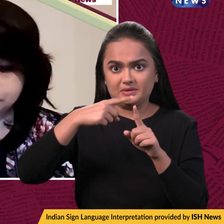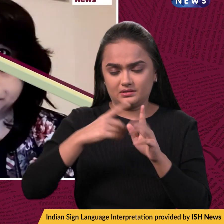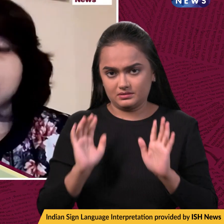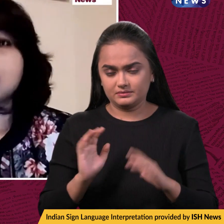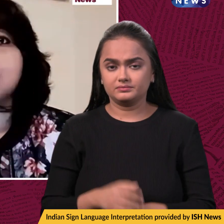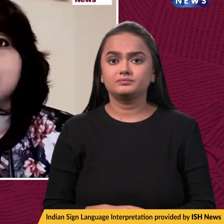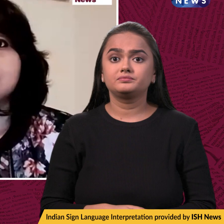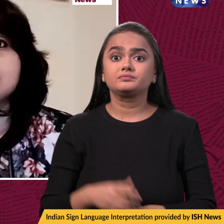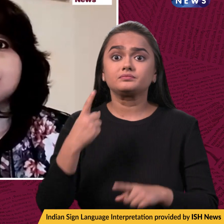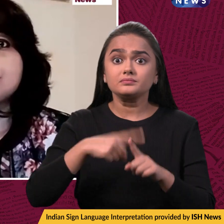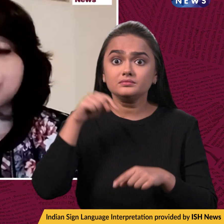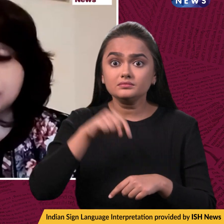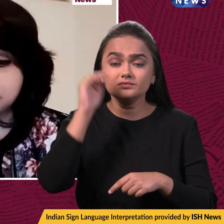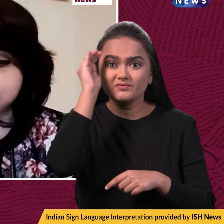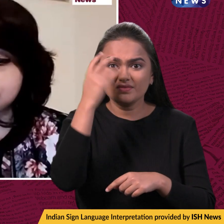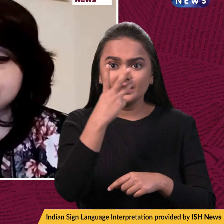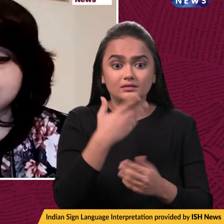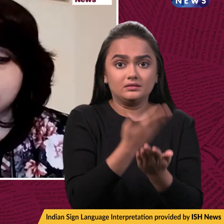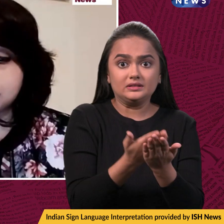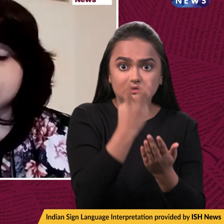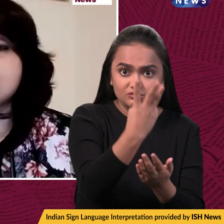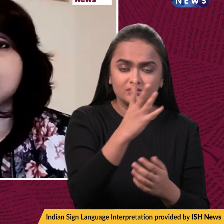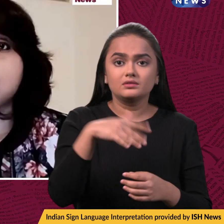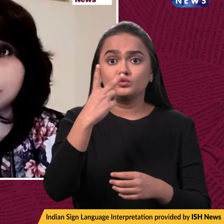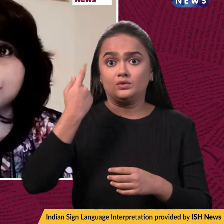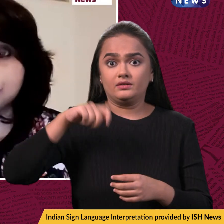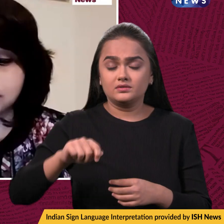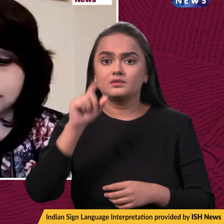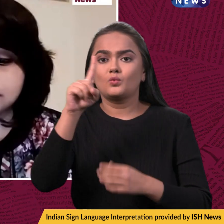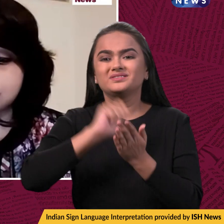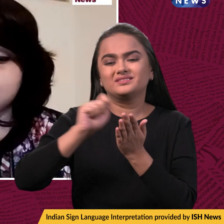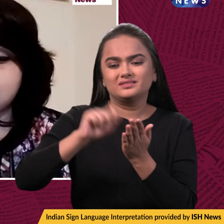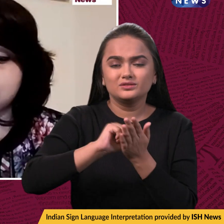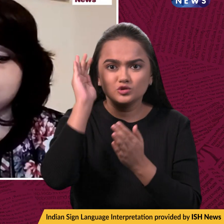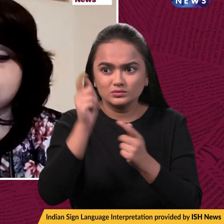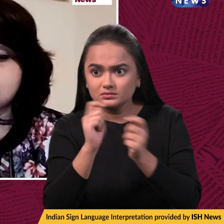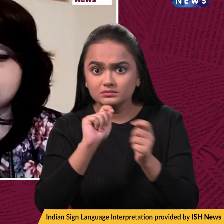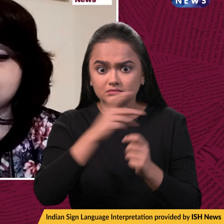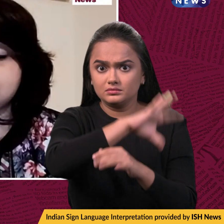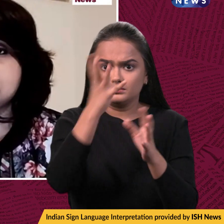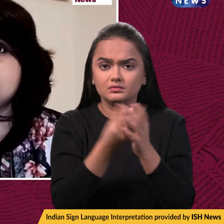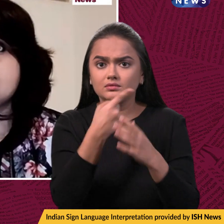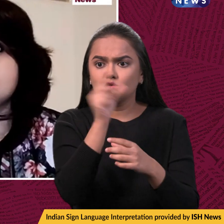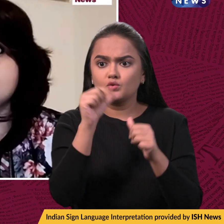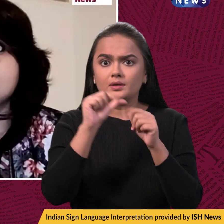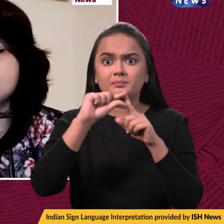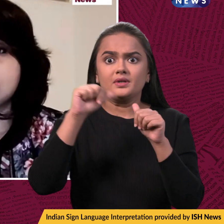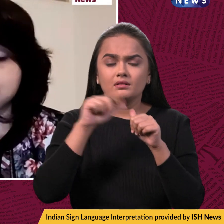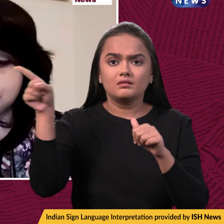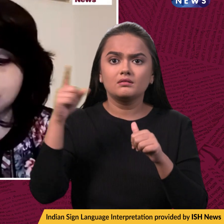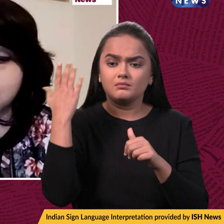Friday. Also in the news, 3 petitioners, 2 advocates, and 1 journalist who have been booked under UAPA